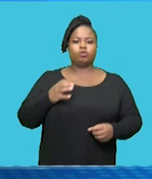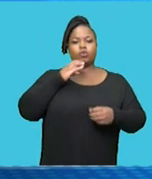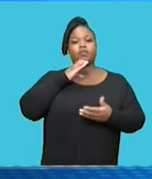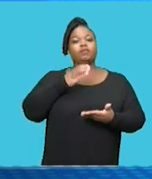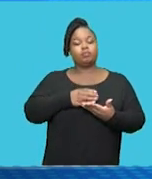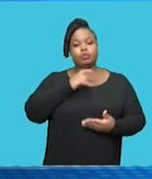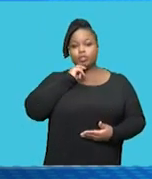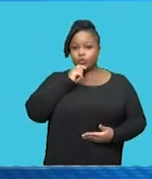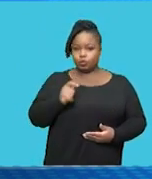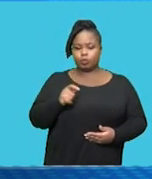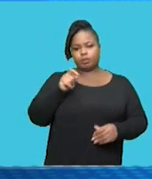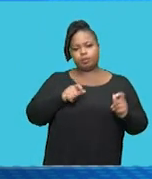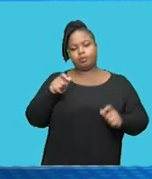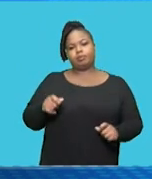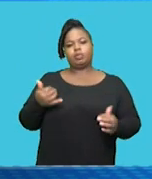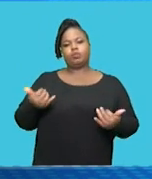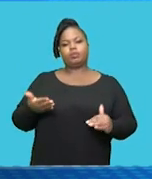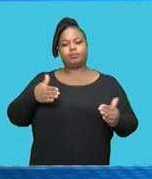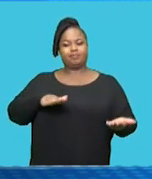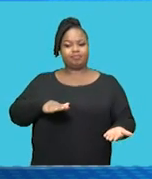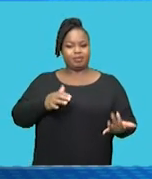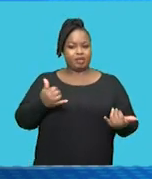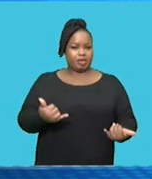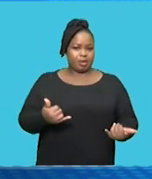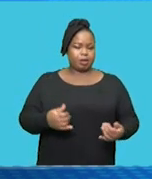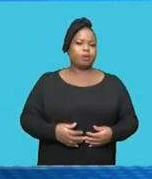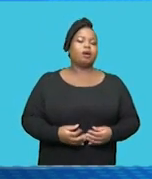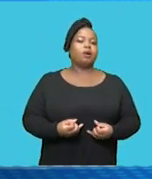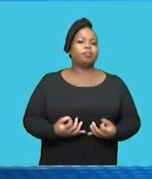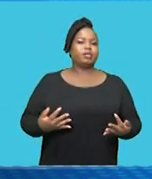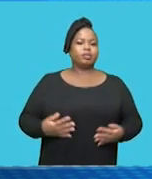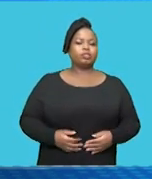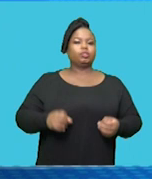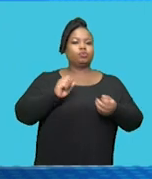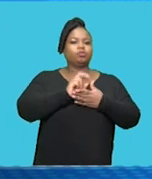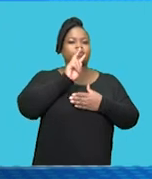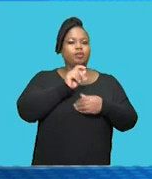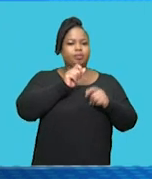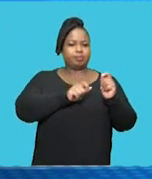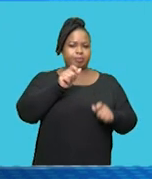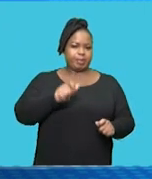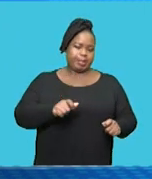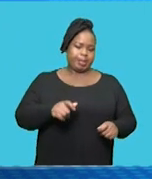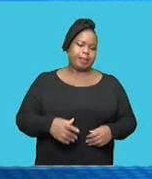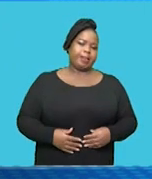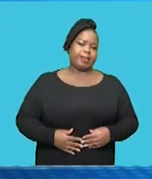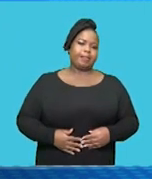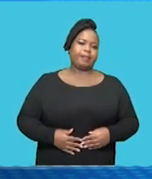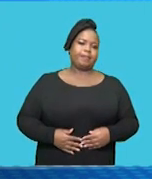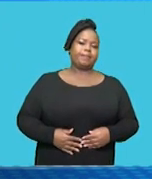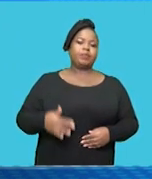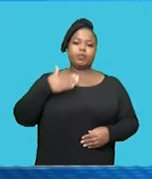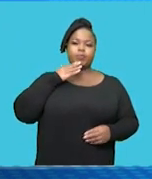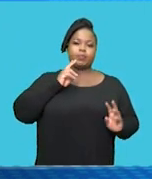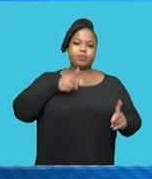indeed the death toll is currently standing at 12 people that have since passed